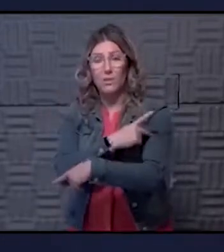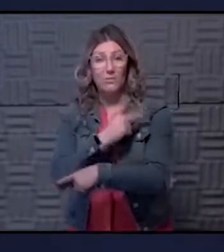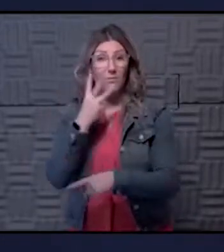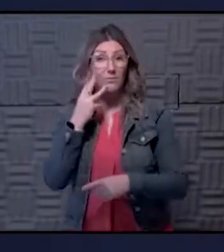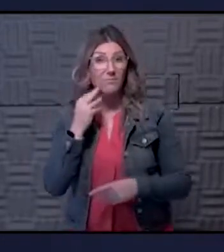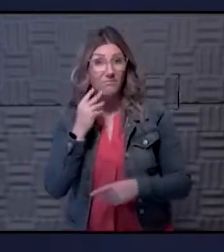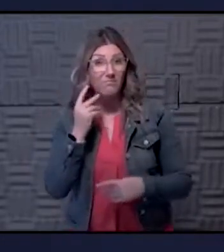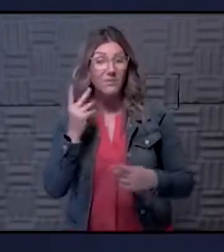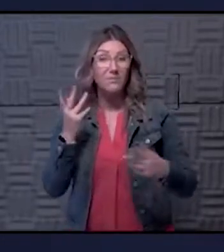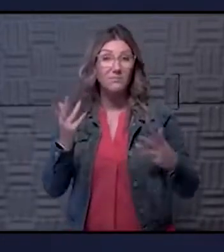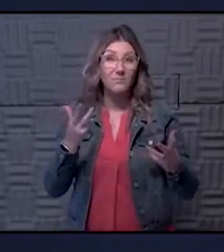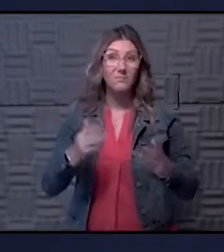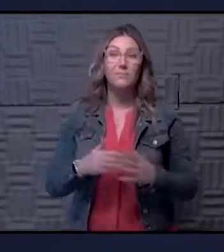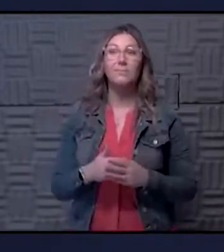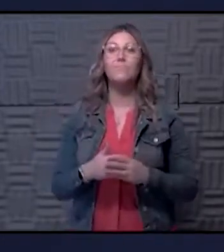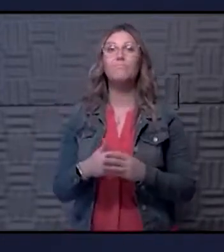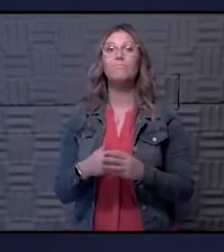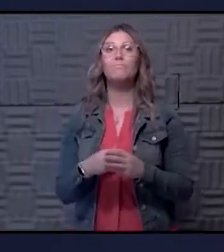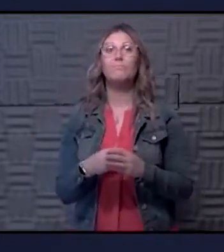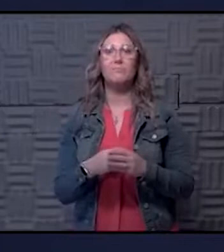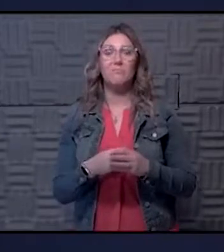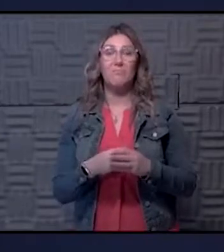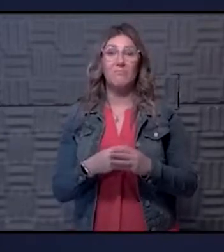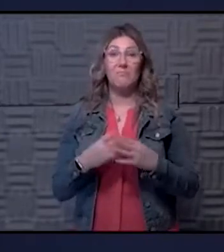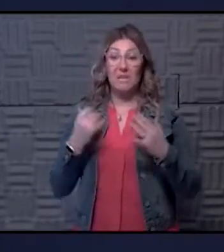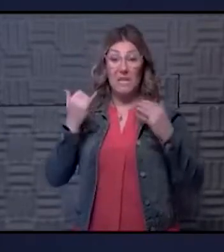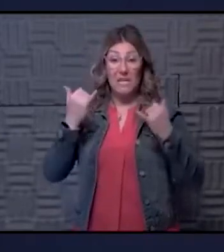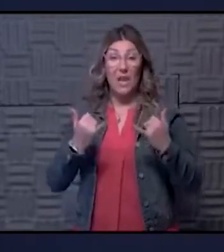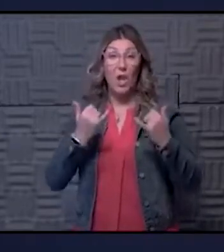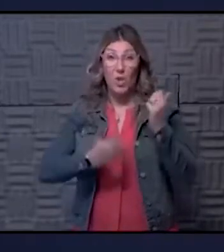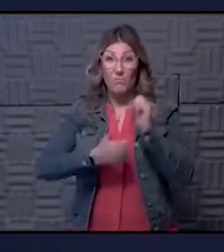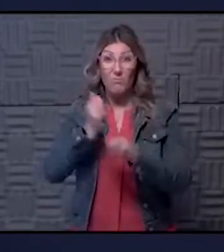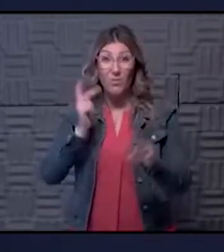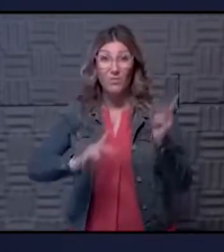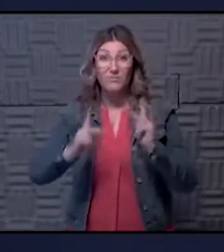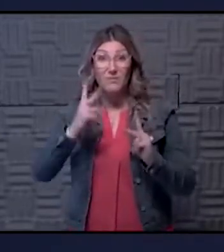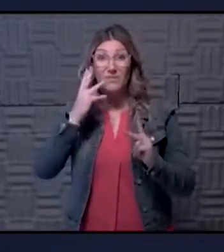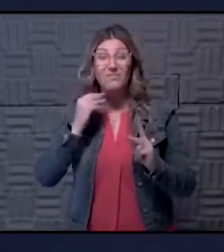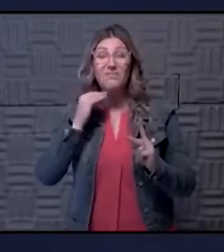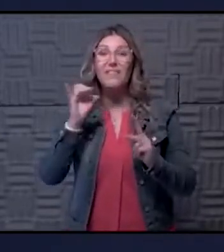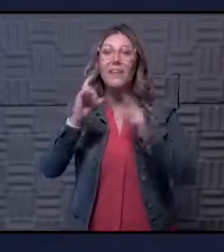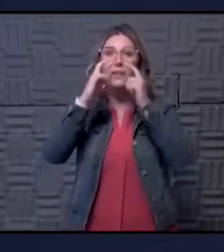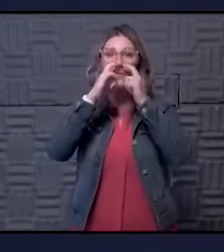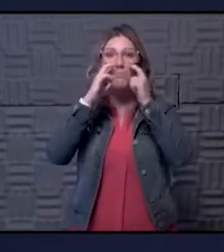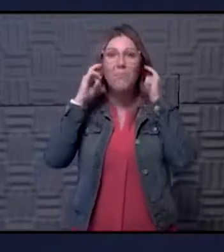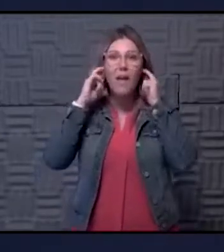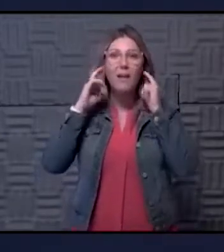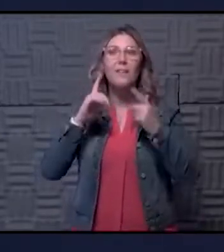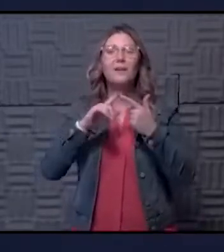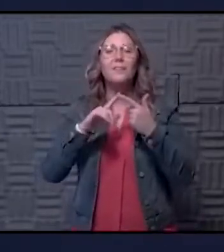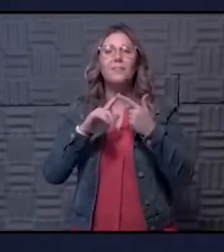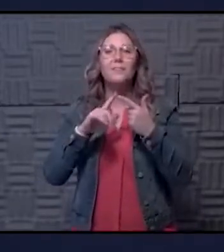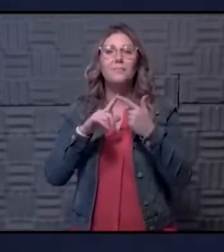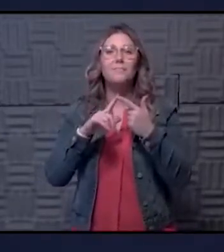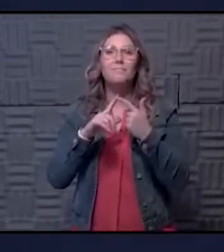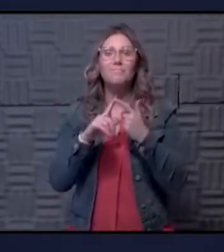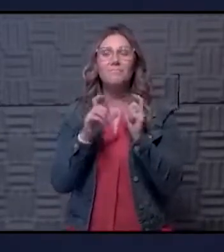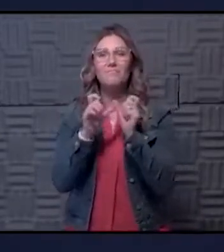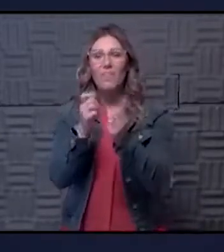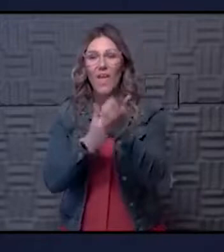that now the mass populace has experienced, such as masks, frequent hand